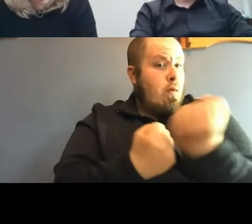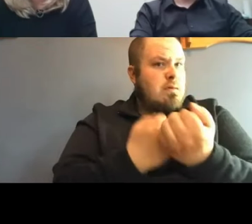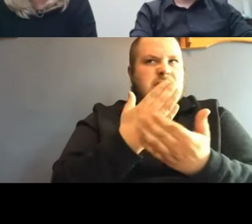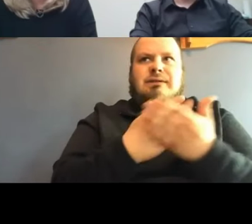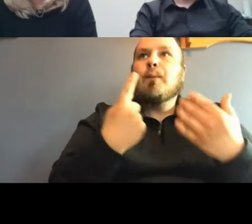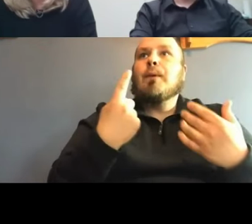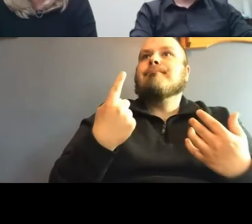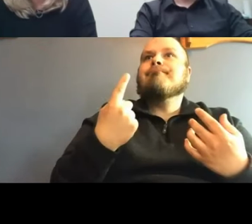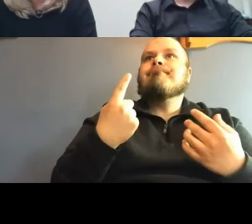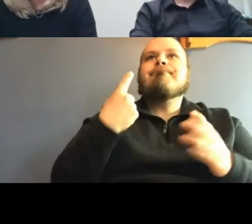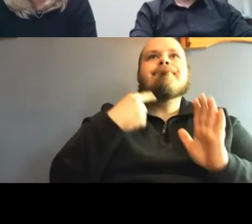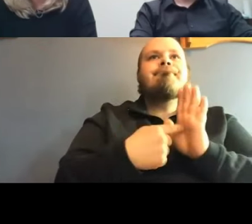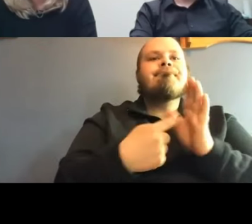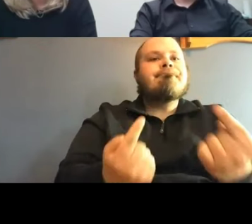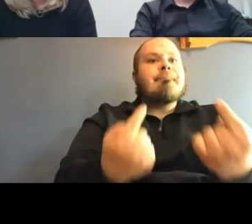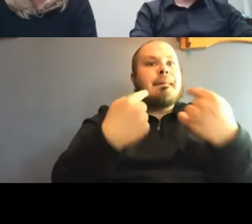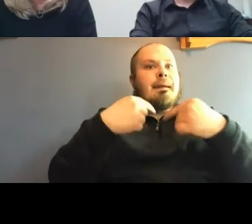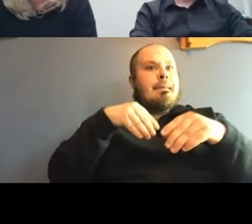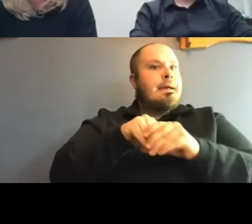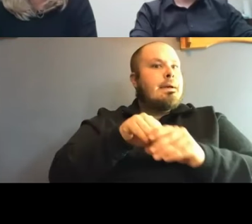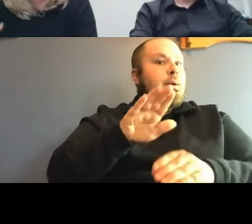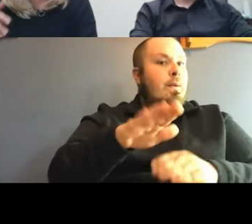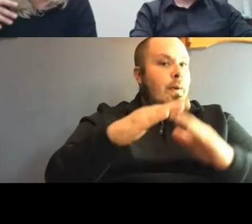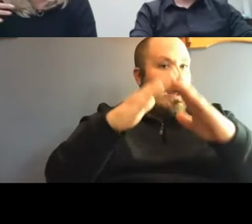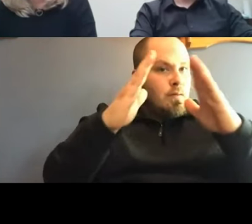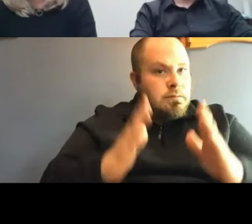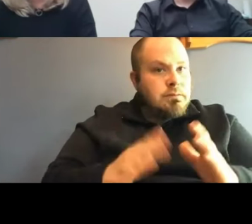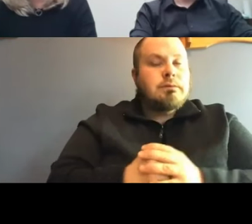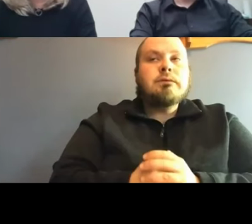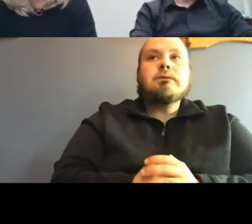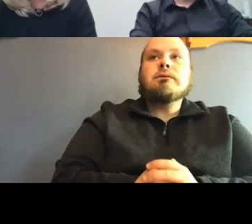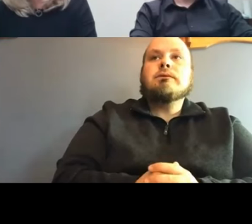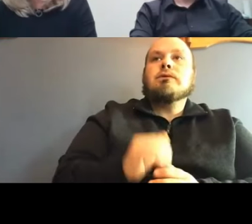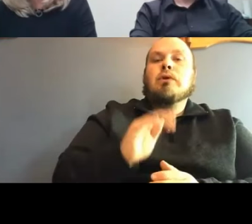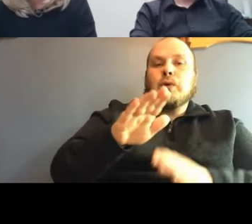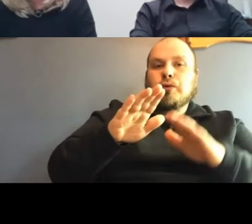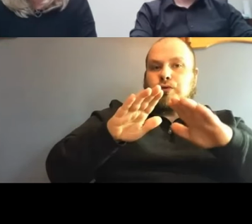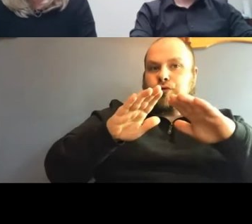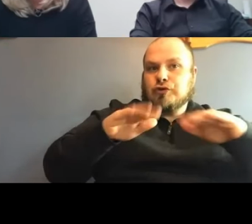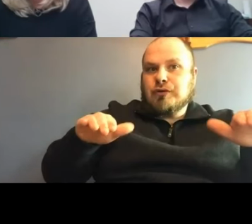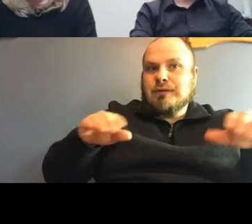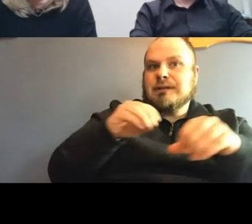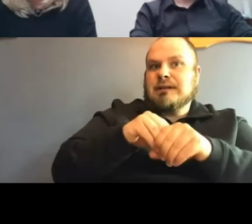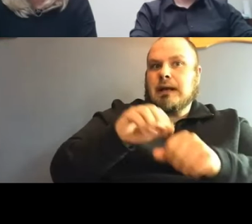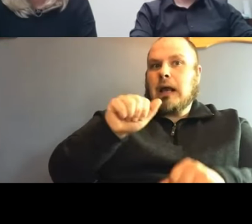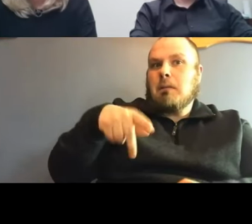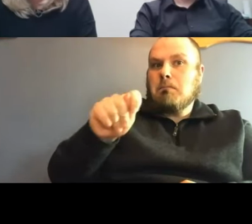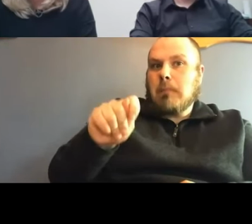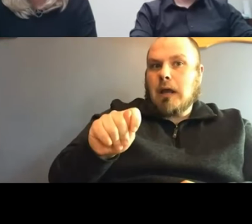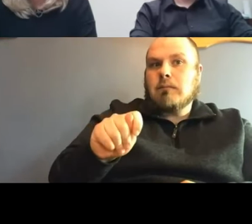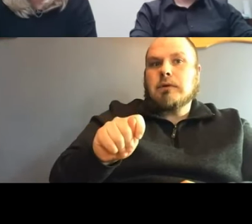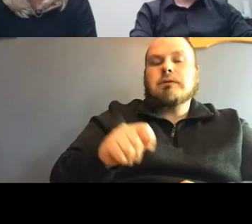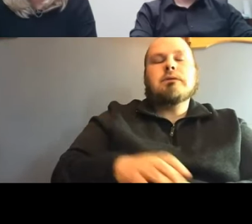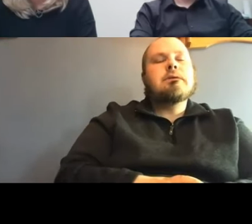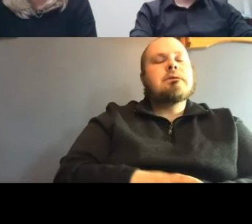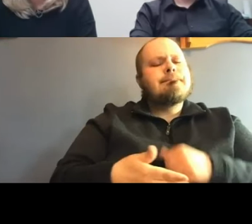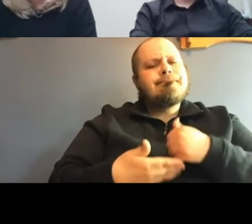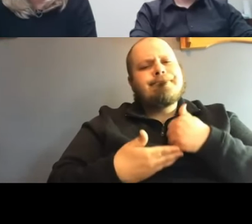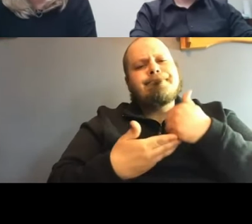coming into your house, or your child is in an apartment. They help with